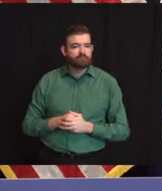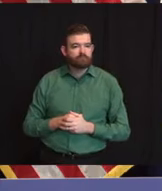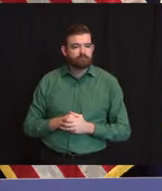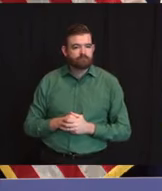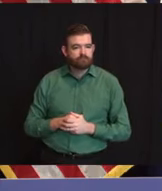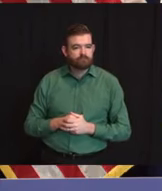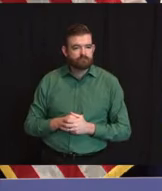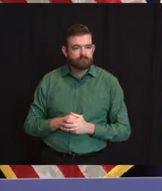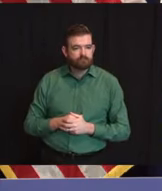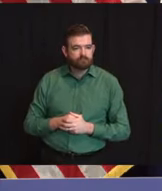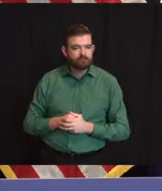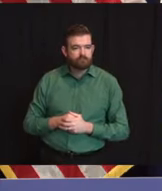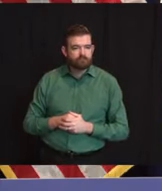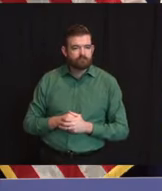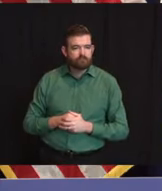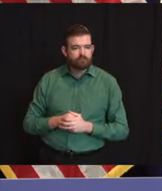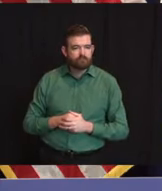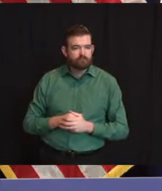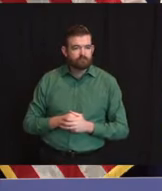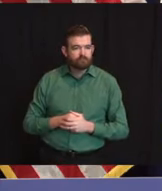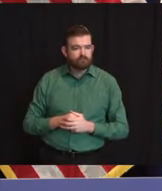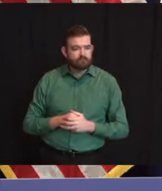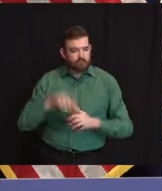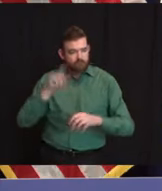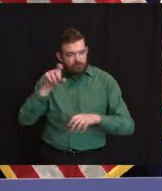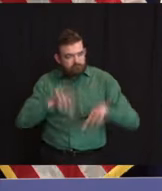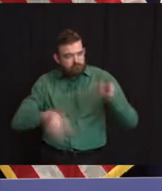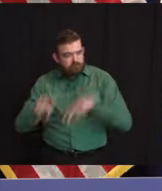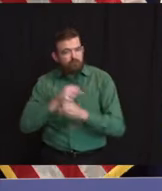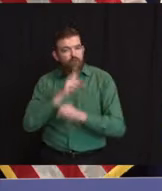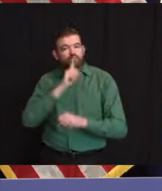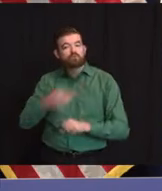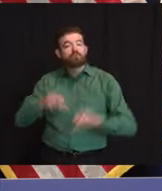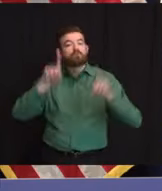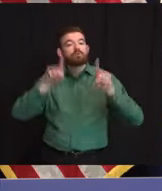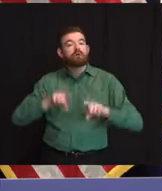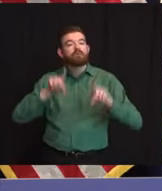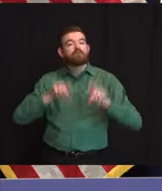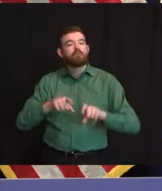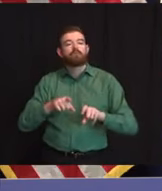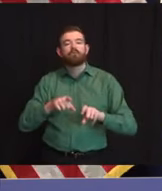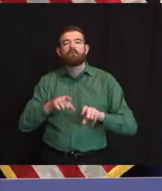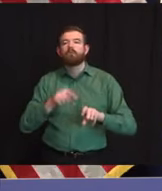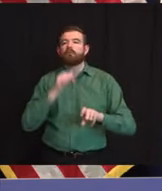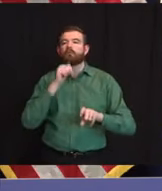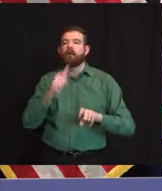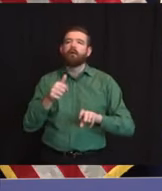these populations? Is that it? In a perfect world, the answer is yes.